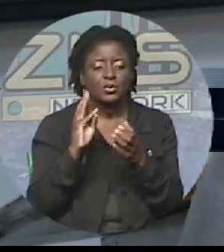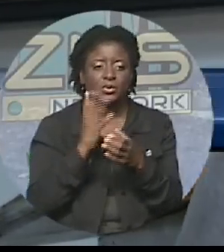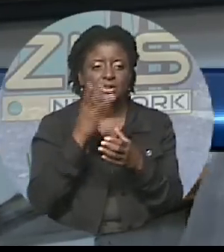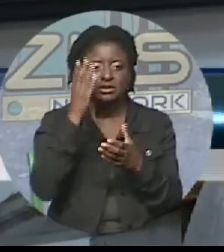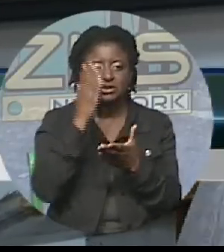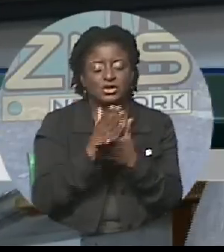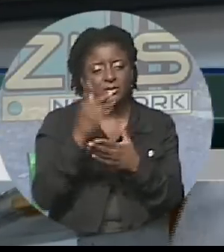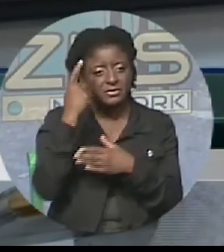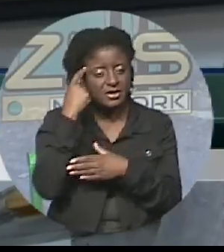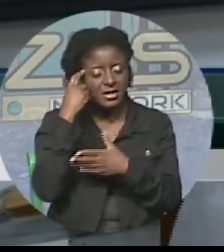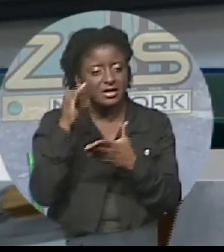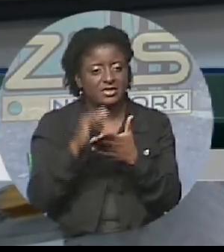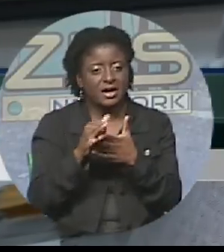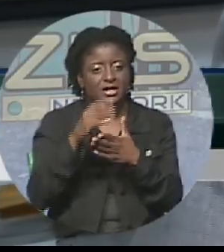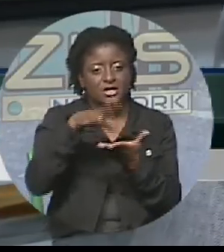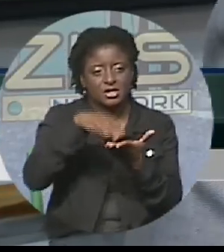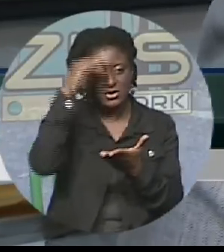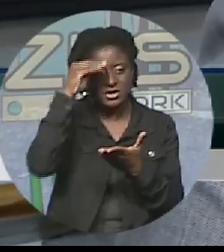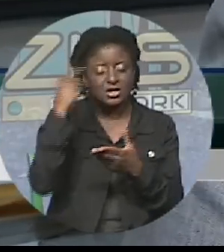within